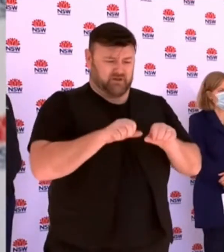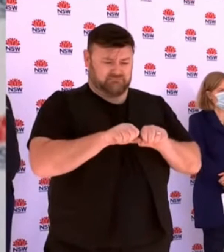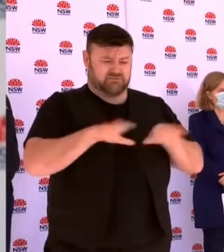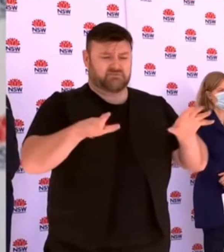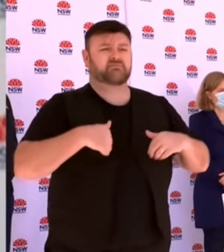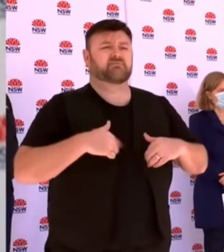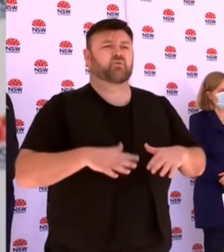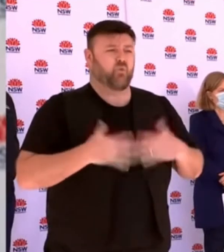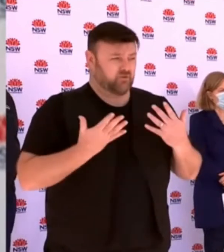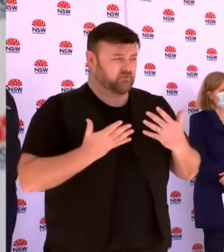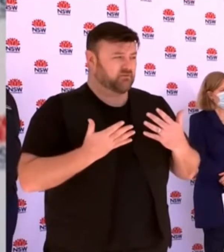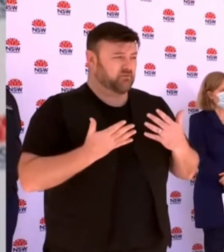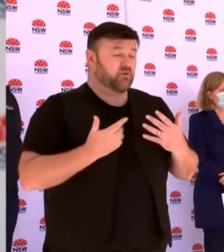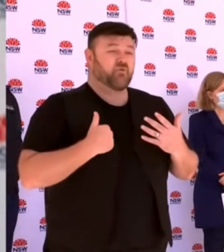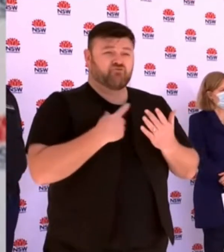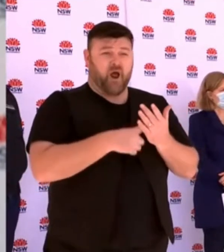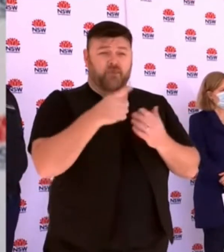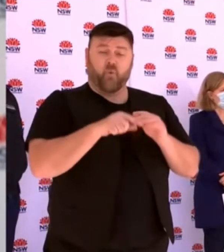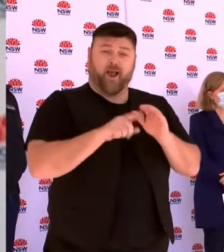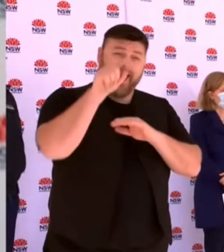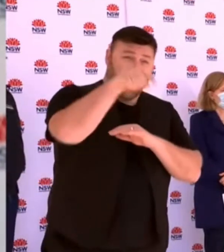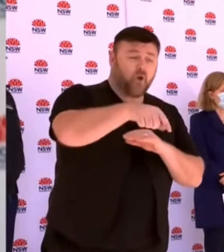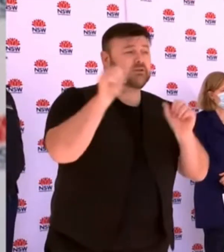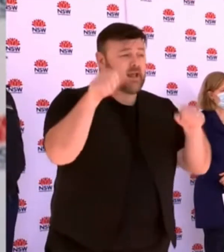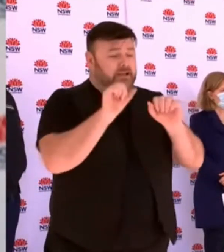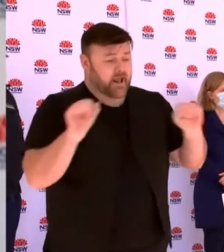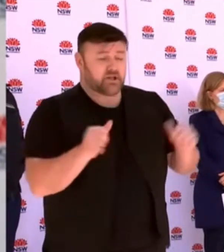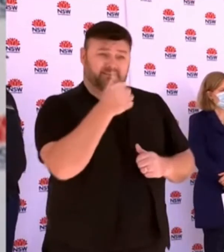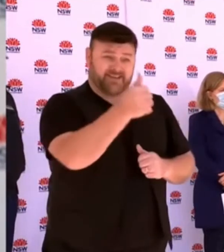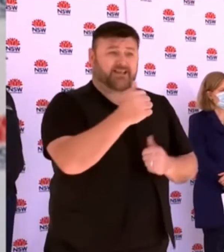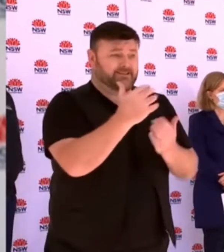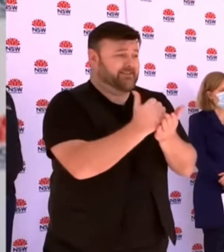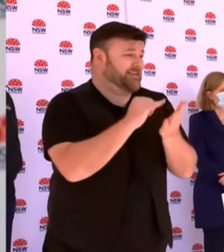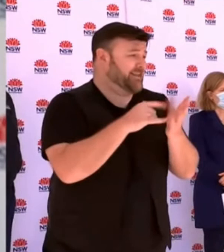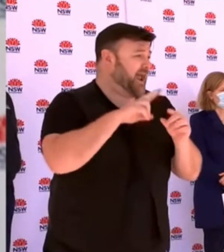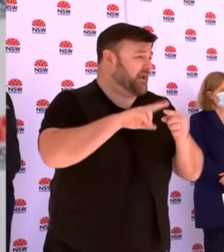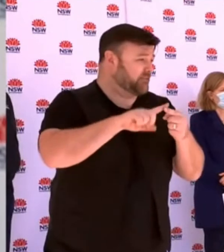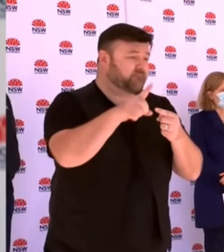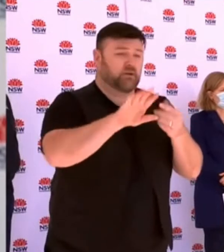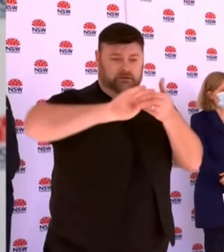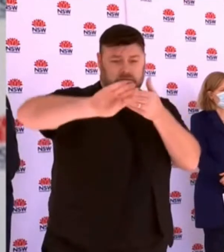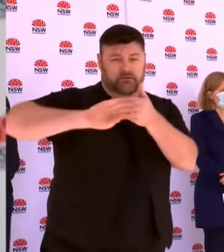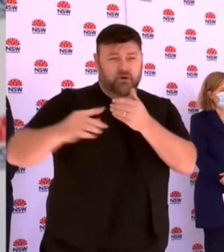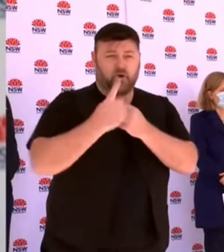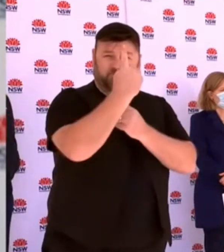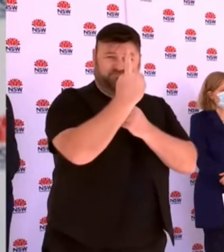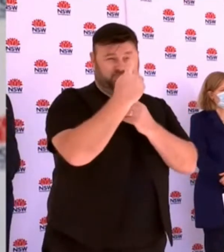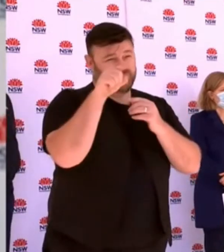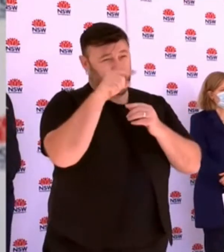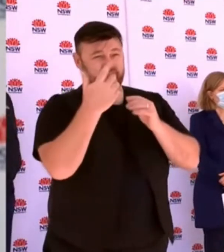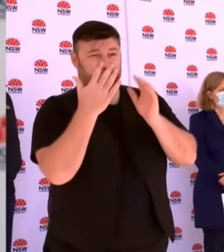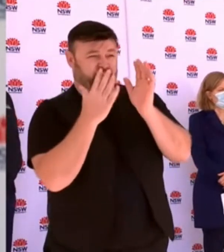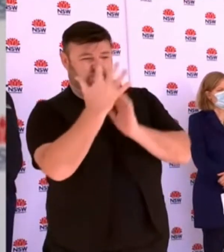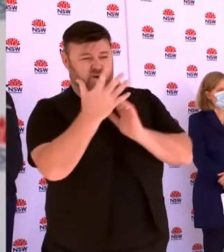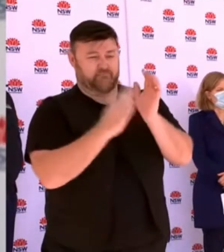want people to avoid those indoor settings. We'd much prefer people exercising outside in a safe way, in a socially distanced way, and we just